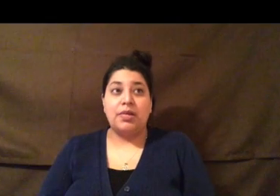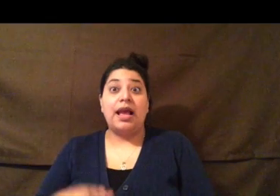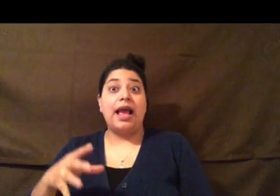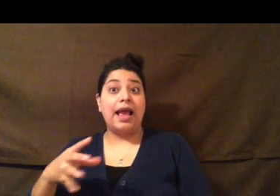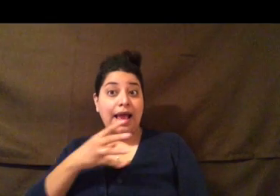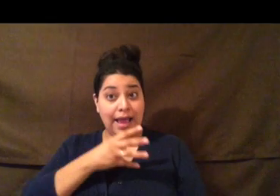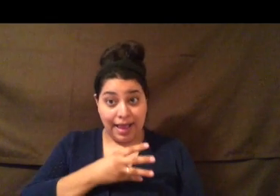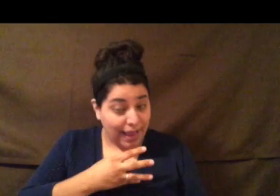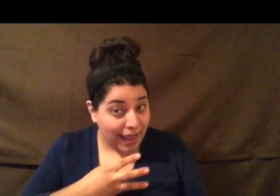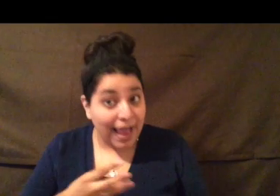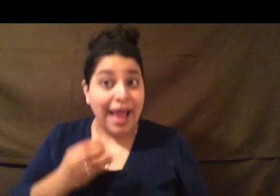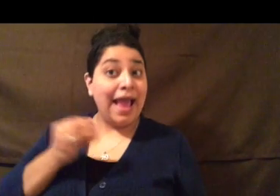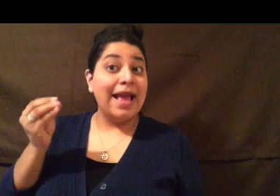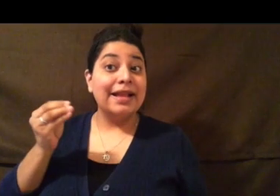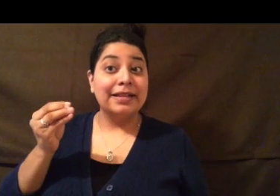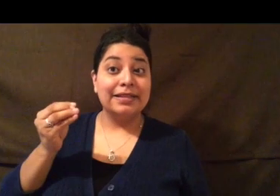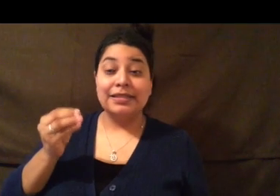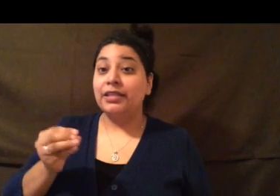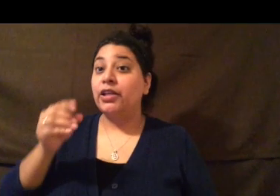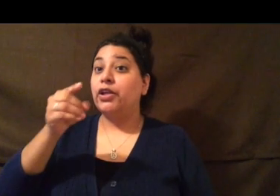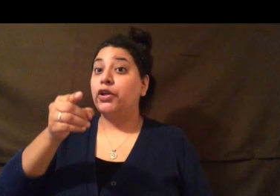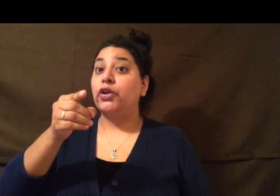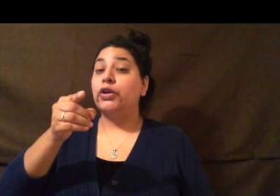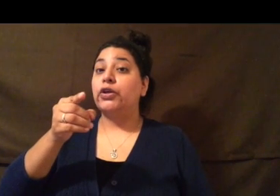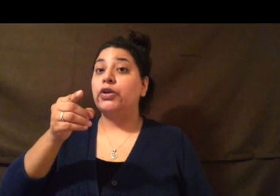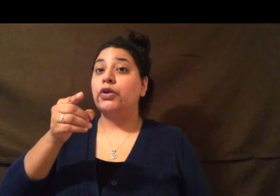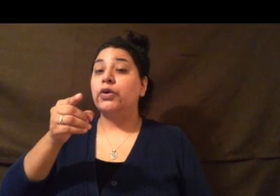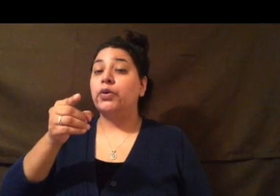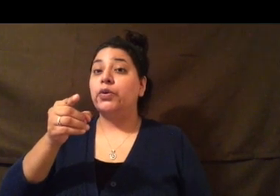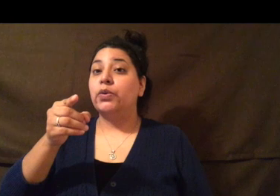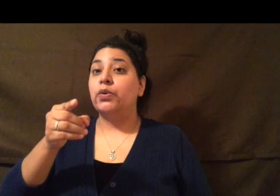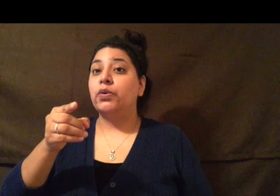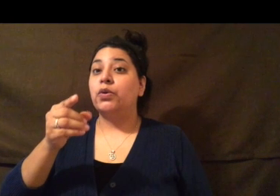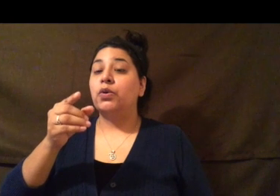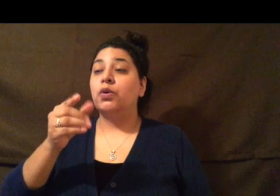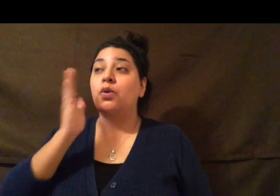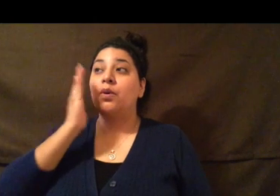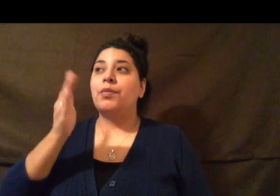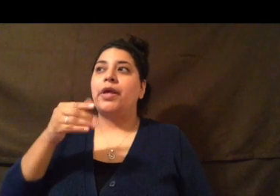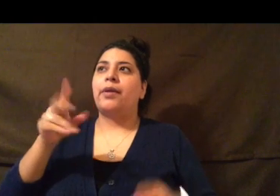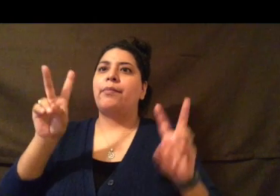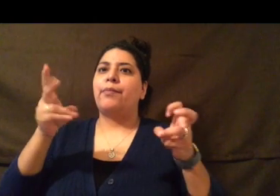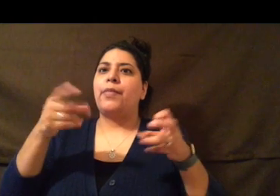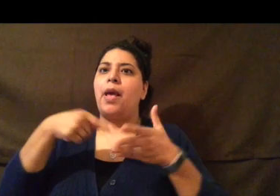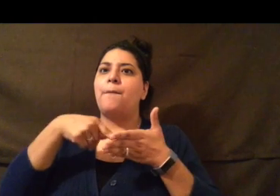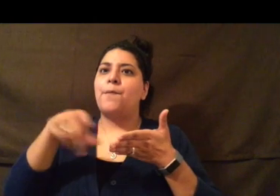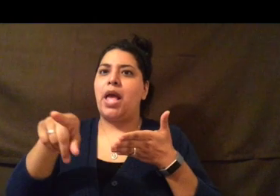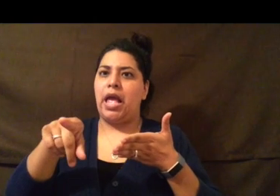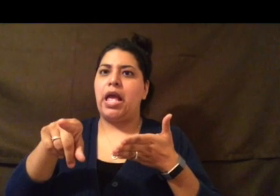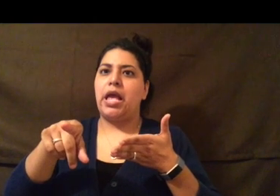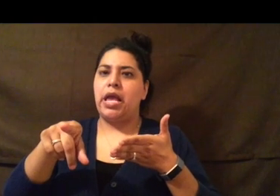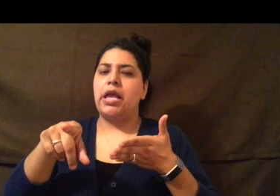say, and you get paid